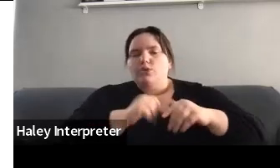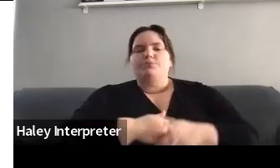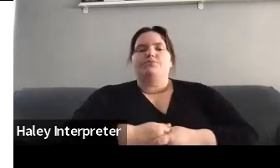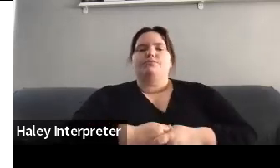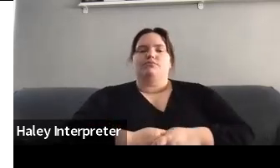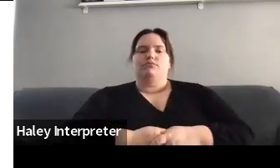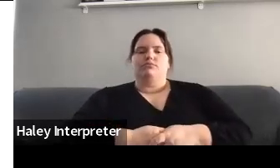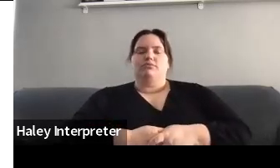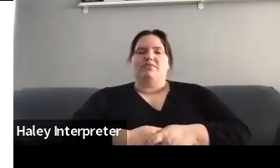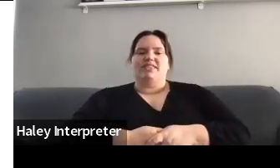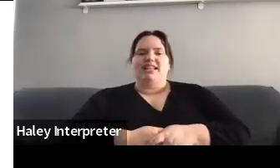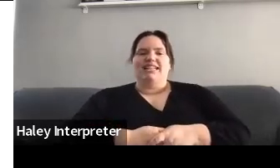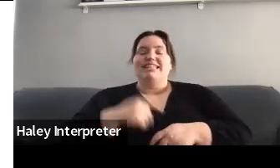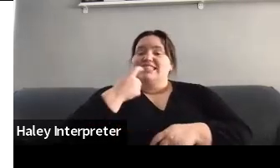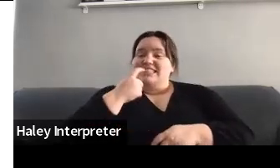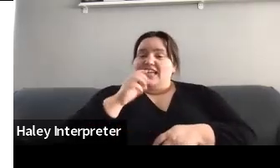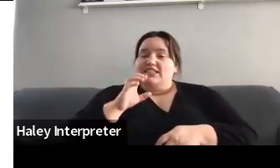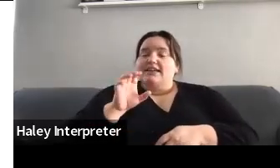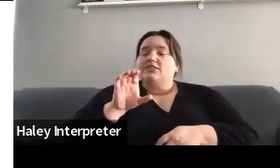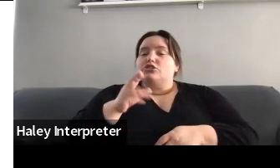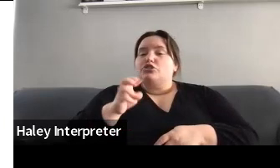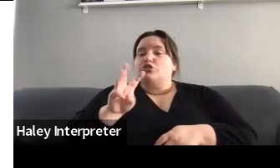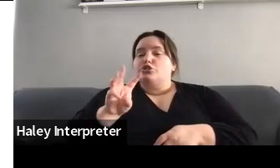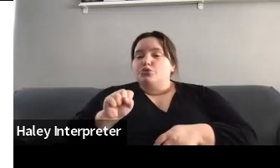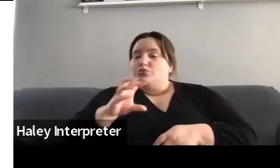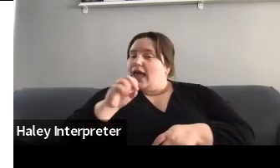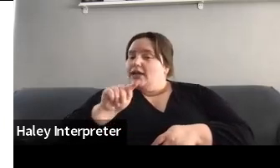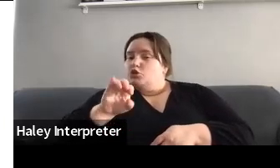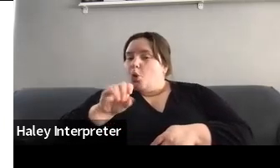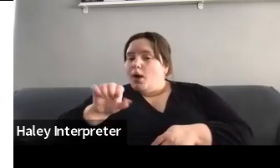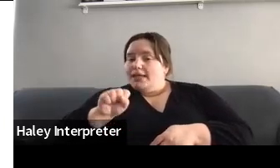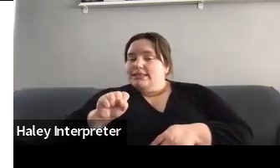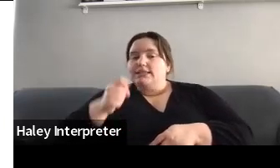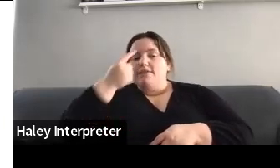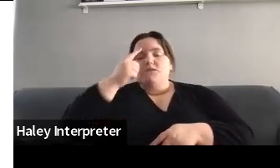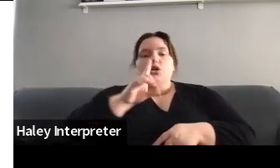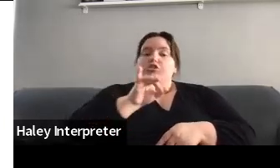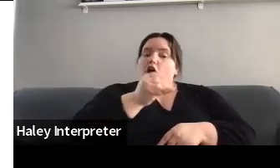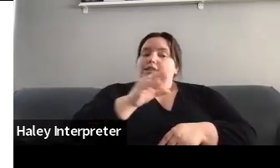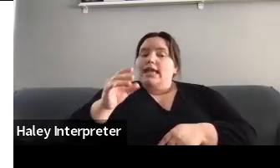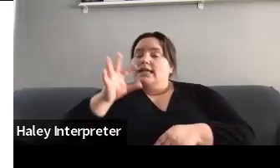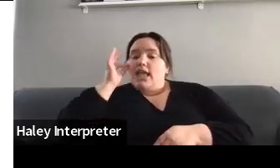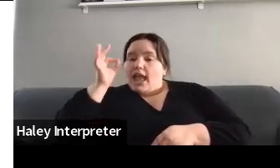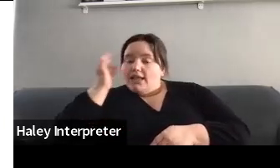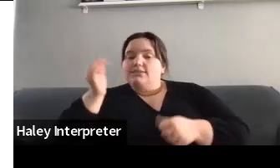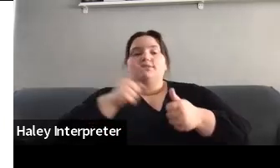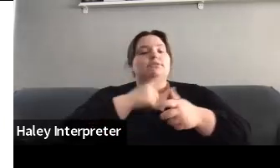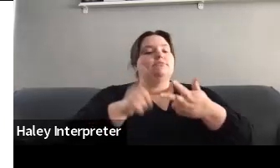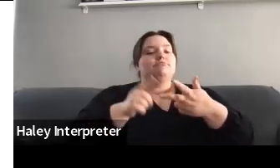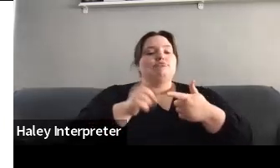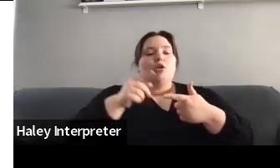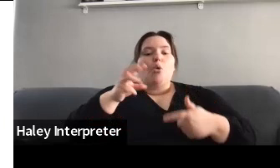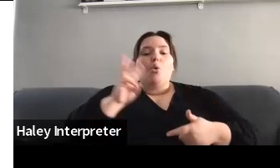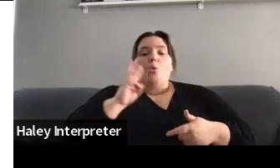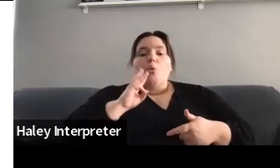There are dental chews and dental toys for both dogs and cats. There are water supplements that you